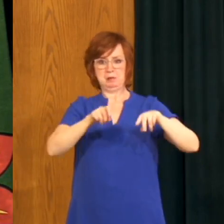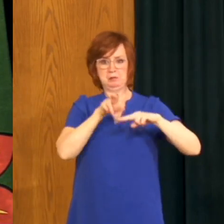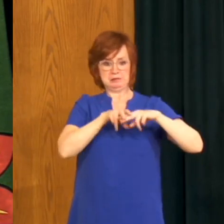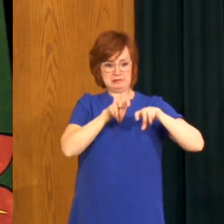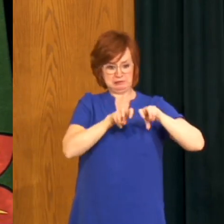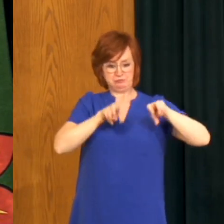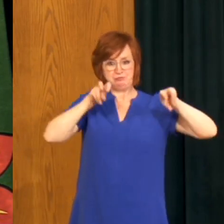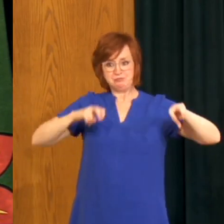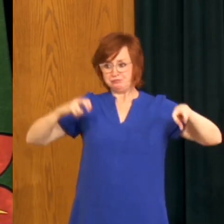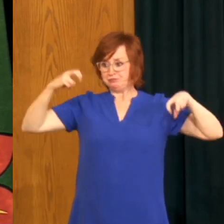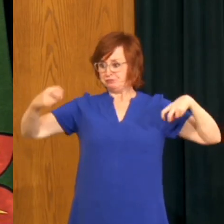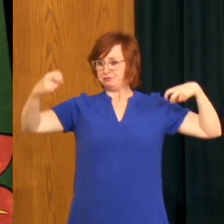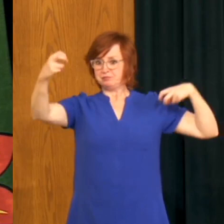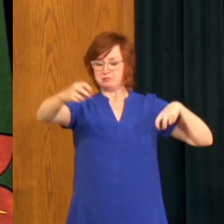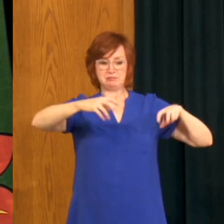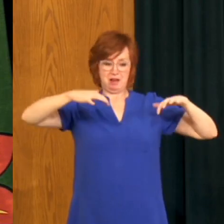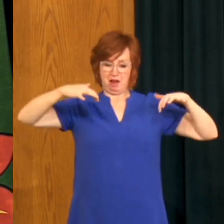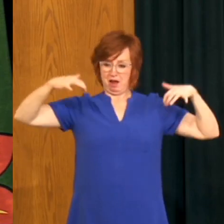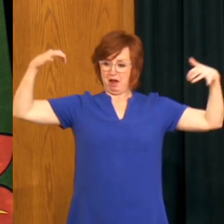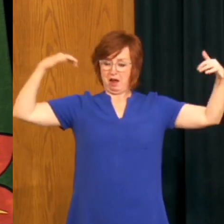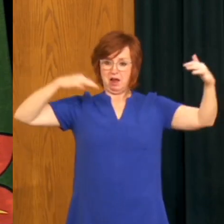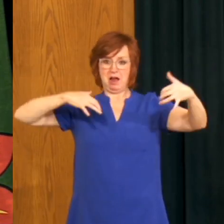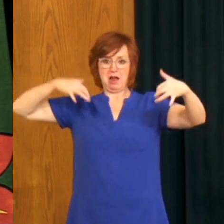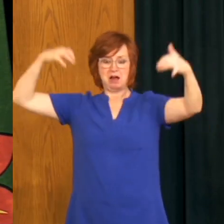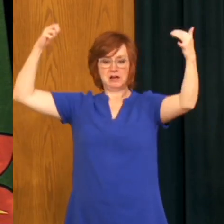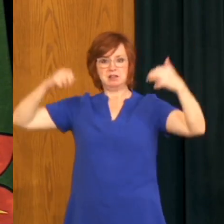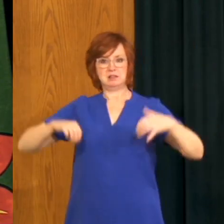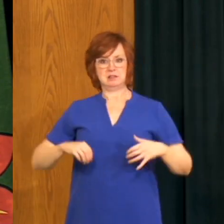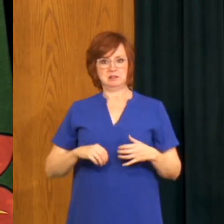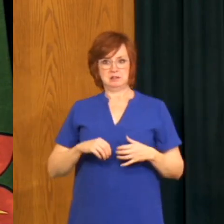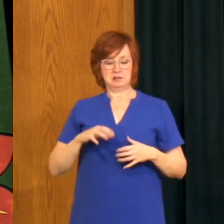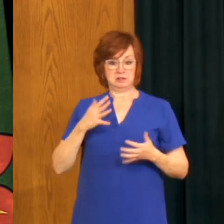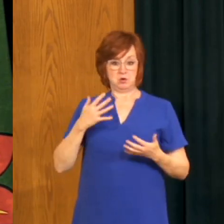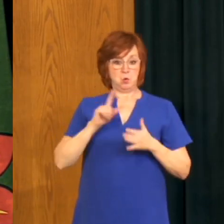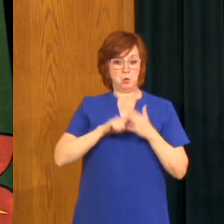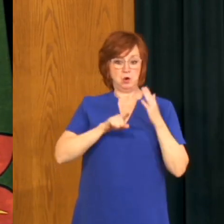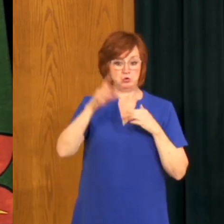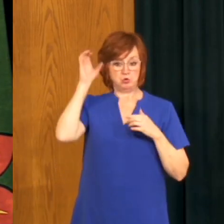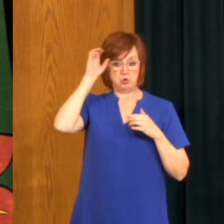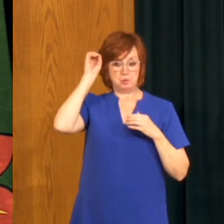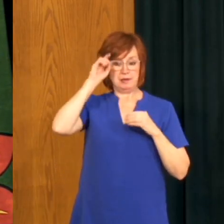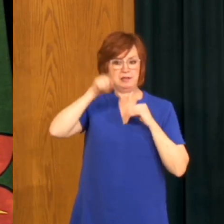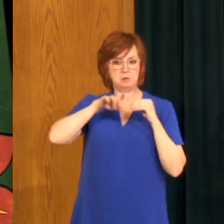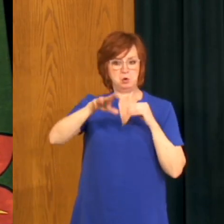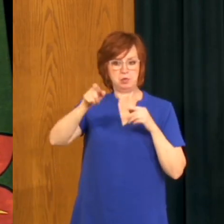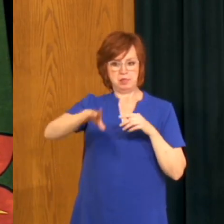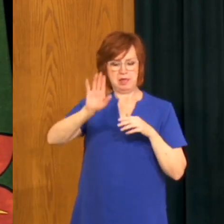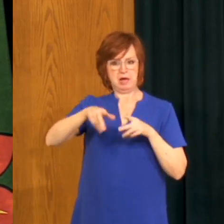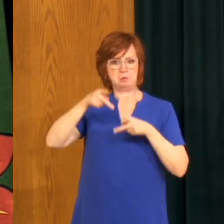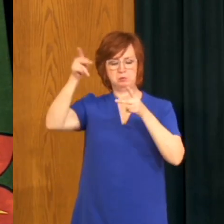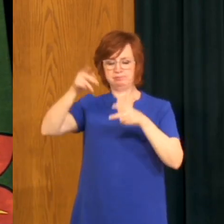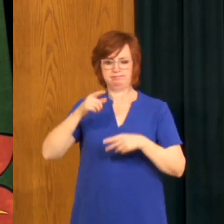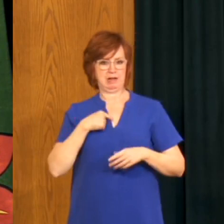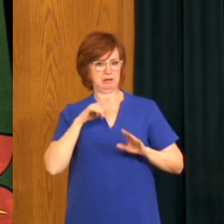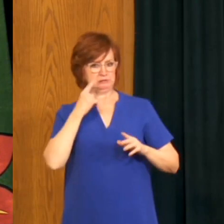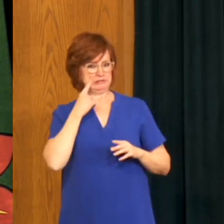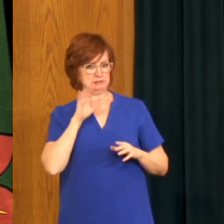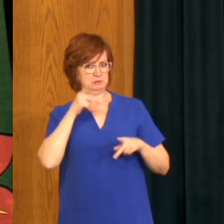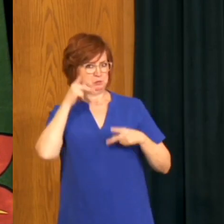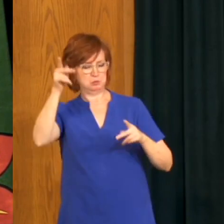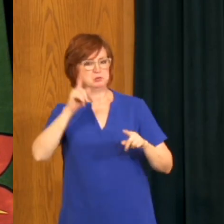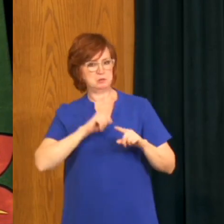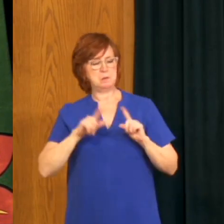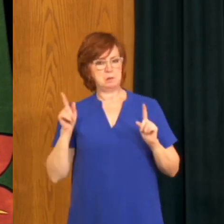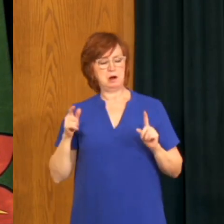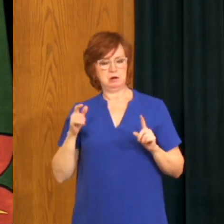being worked on by the Ministry of Education or if it's even been proposed to public health. You might have more to comment on,